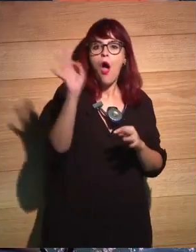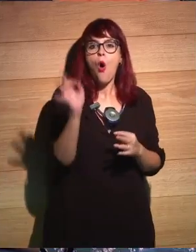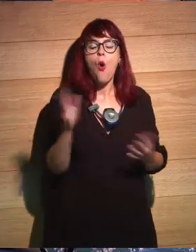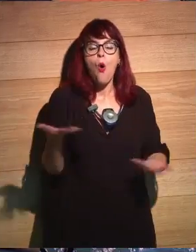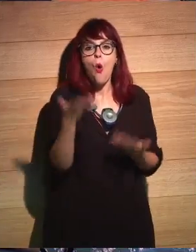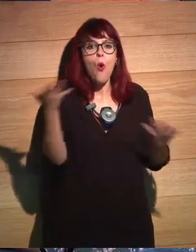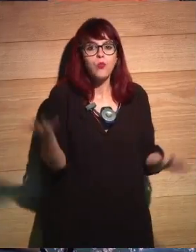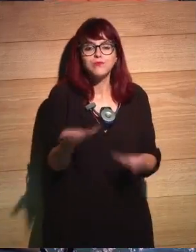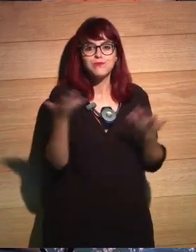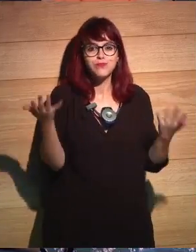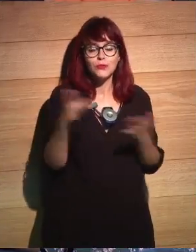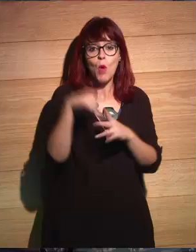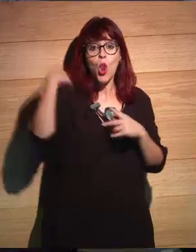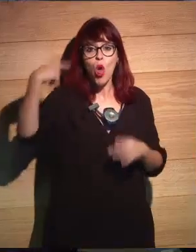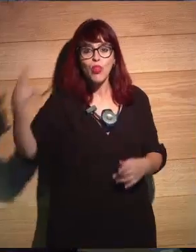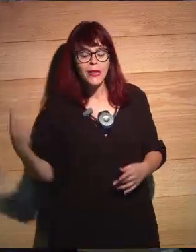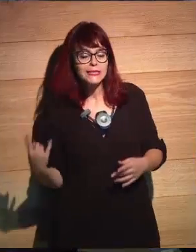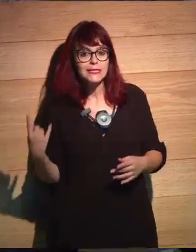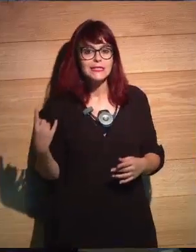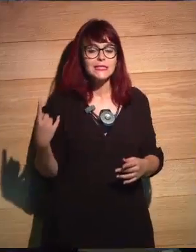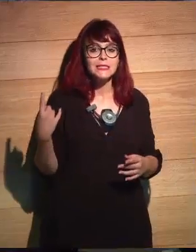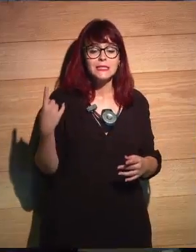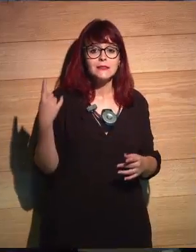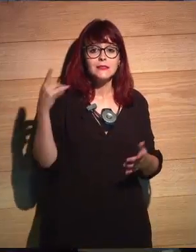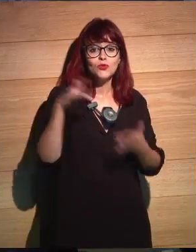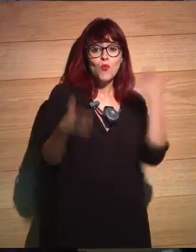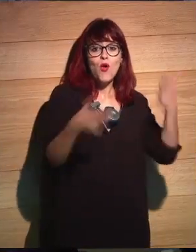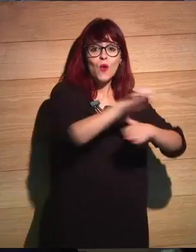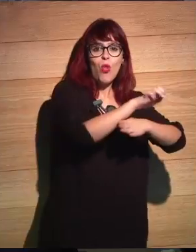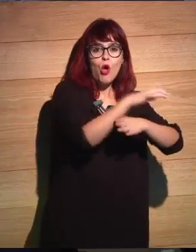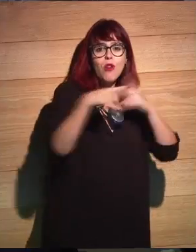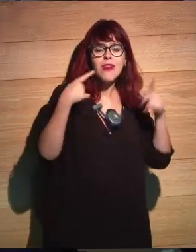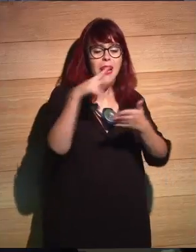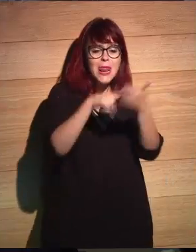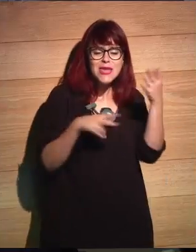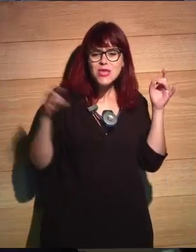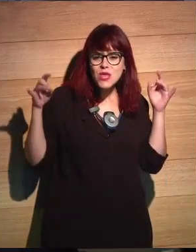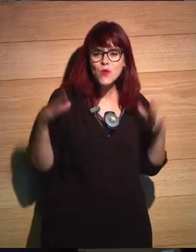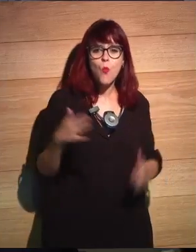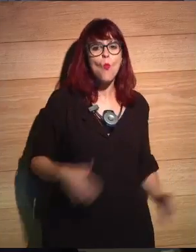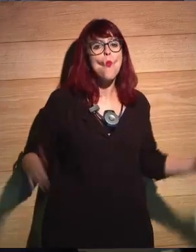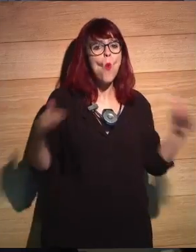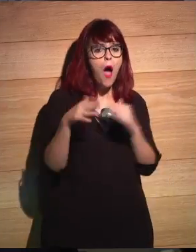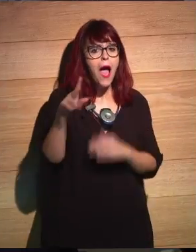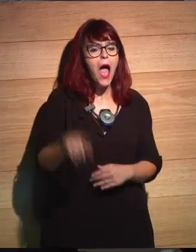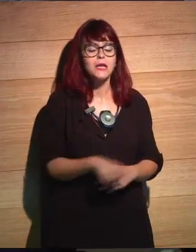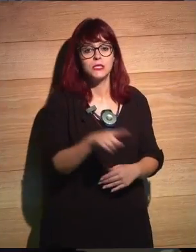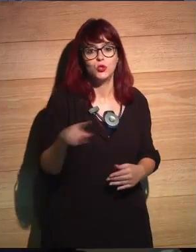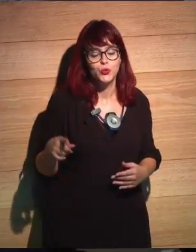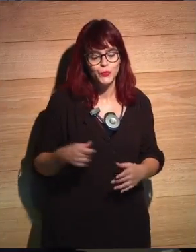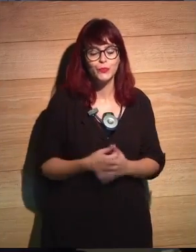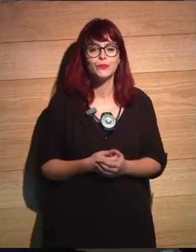in Spain and in Norway, in London as in Ecuador? Do we read the same